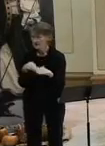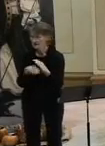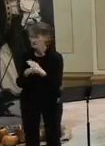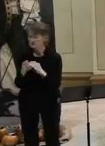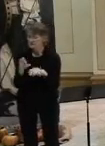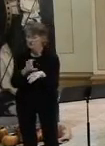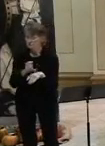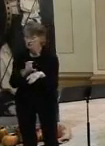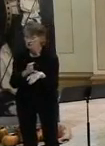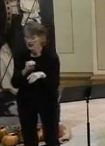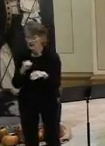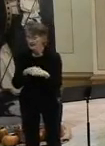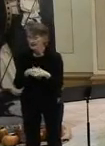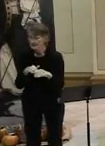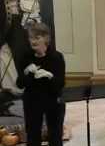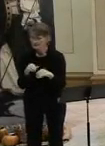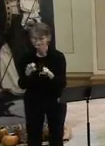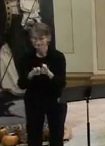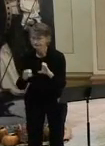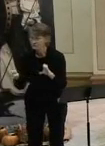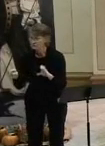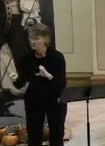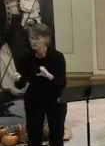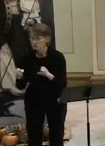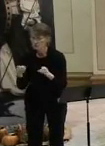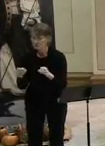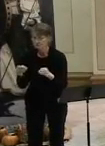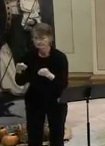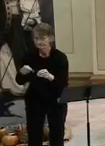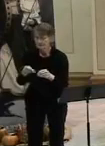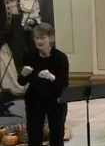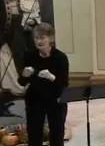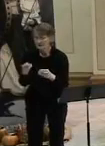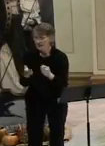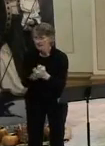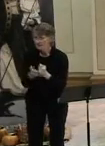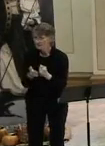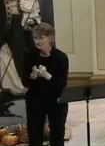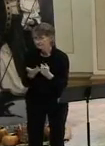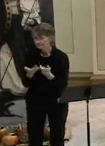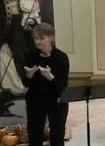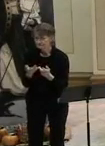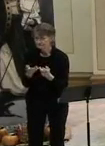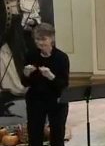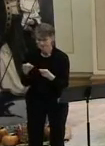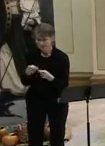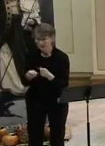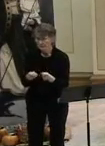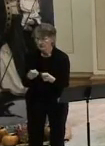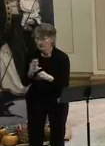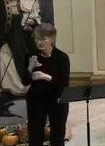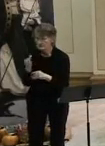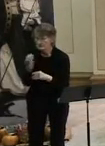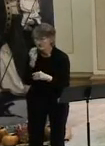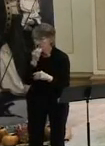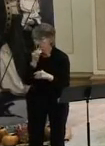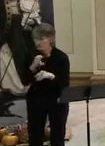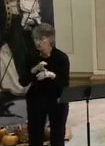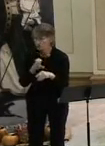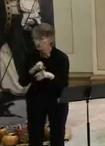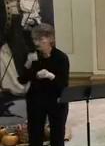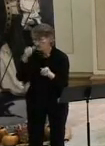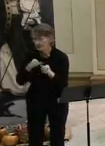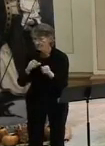church and in the pews for you to make a memorial gift toward the cost of Christmas flowers.